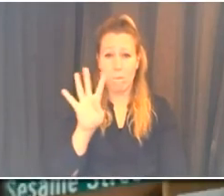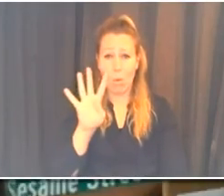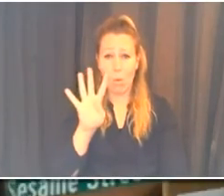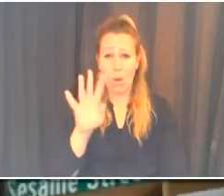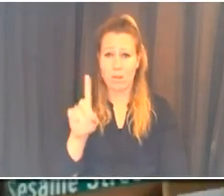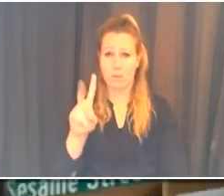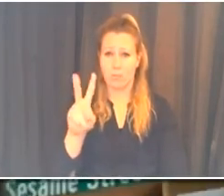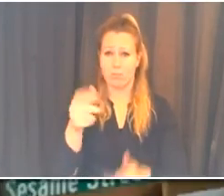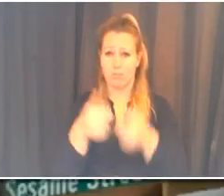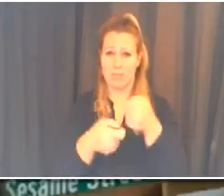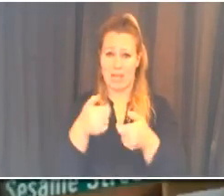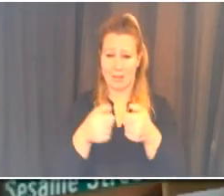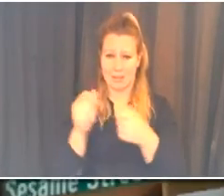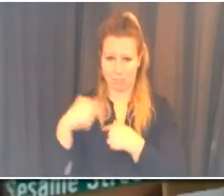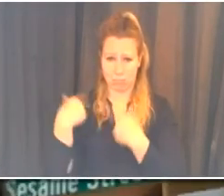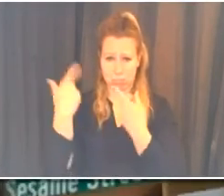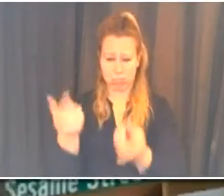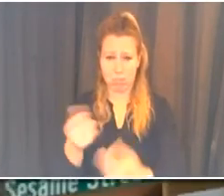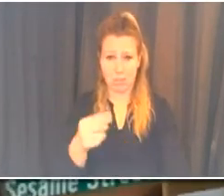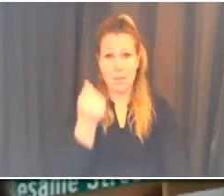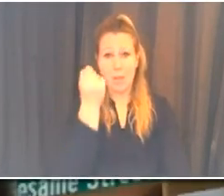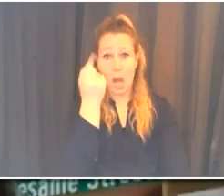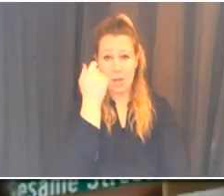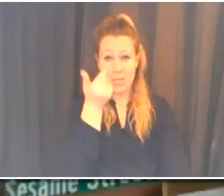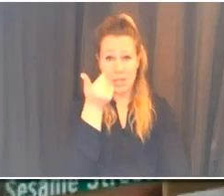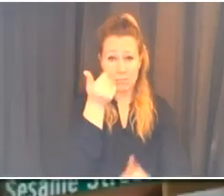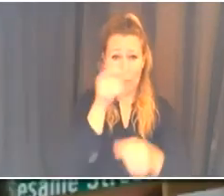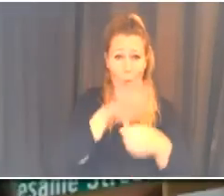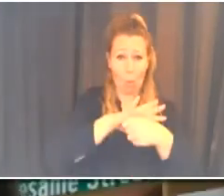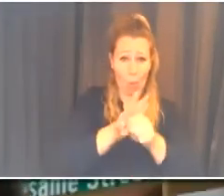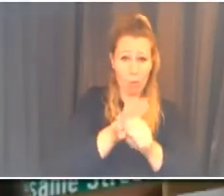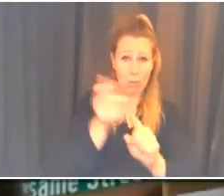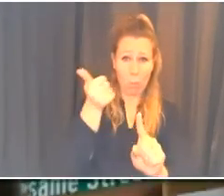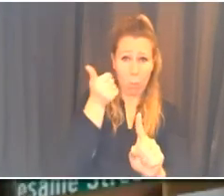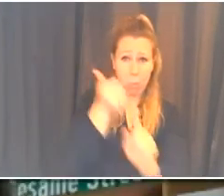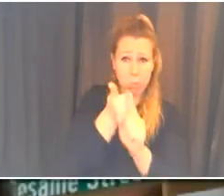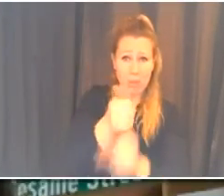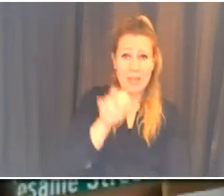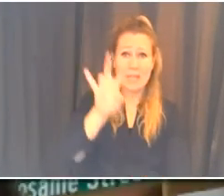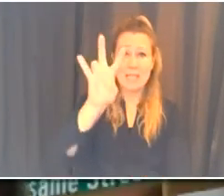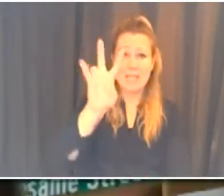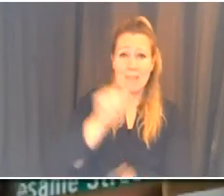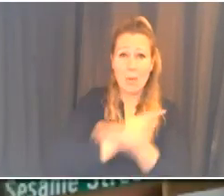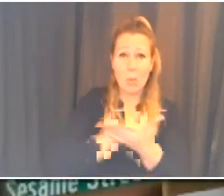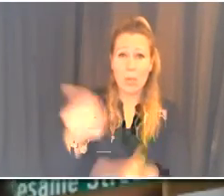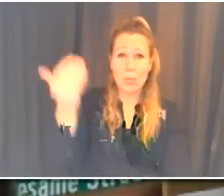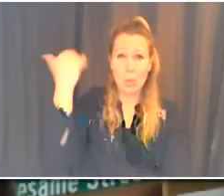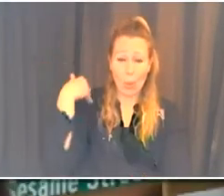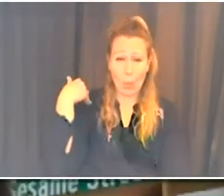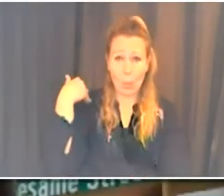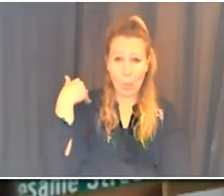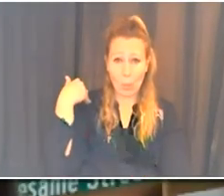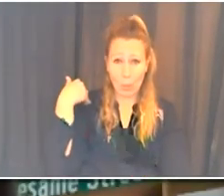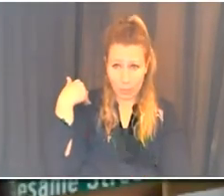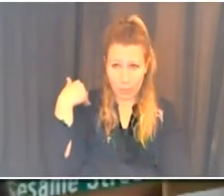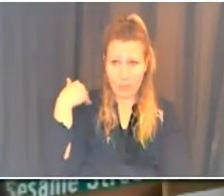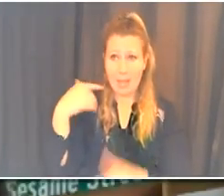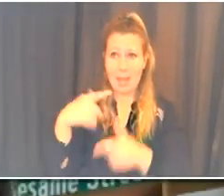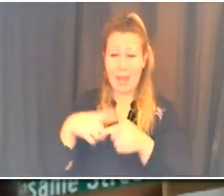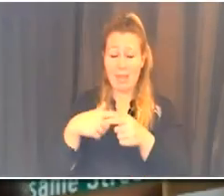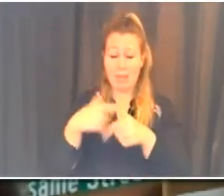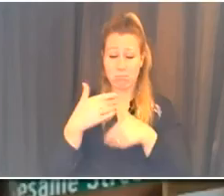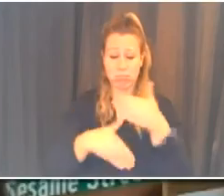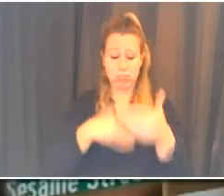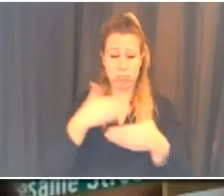provider today about the need for more more robust and culturally competent messaging I